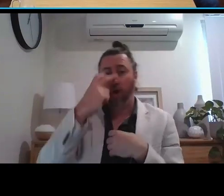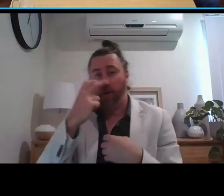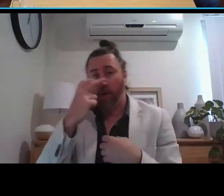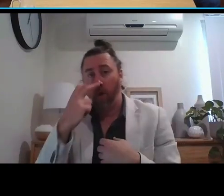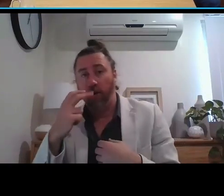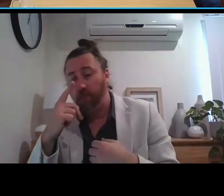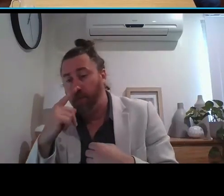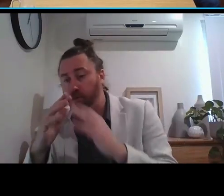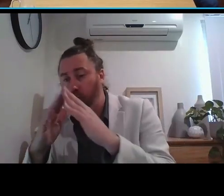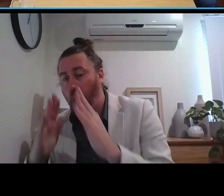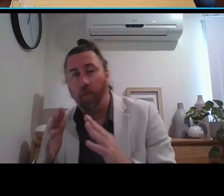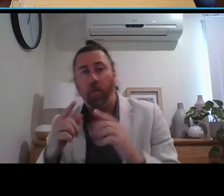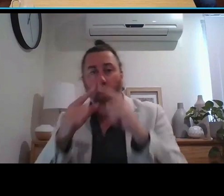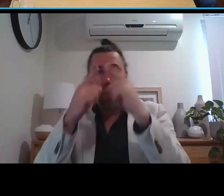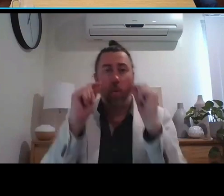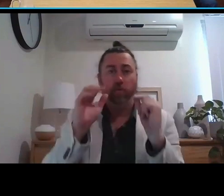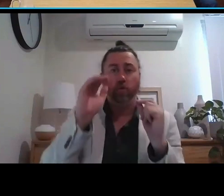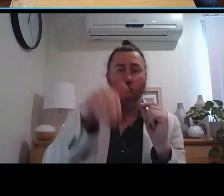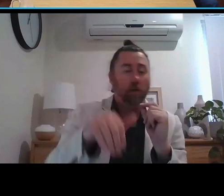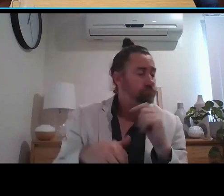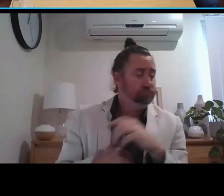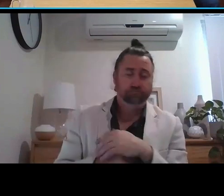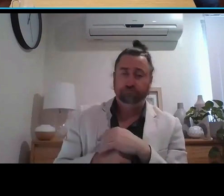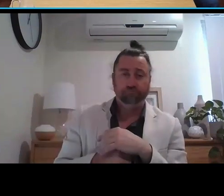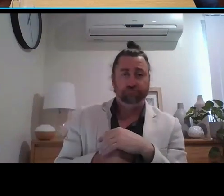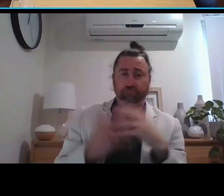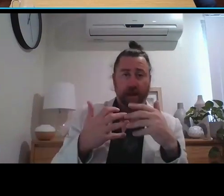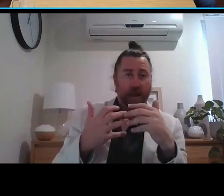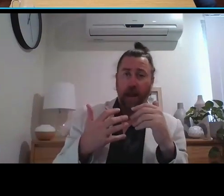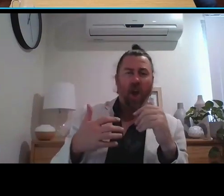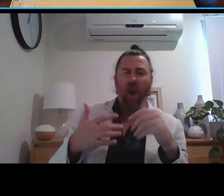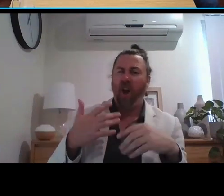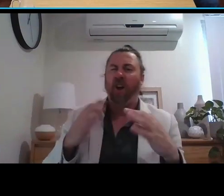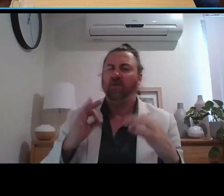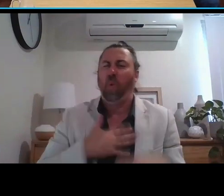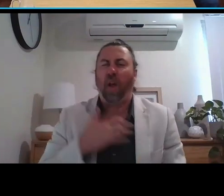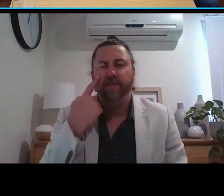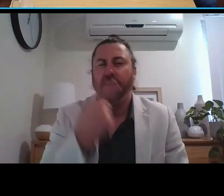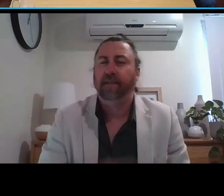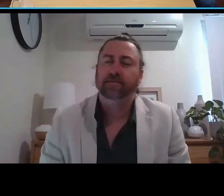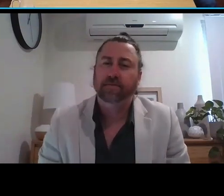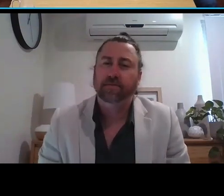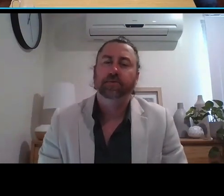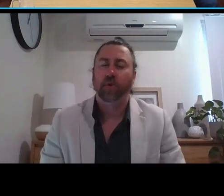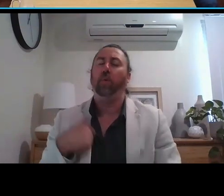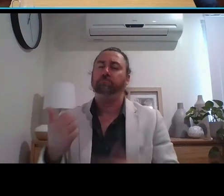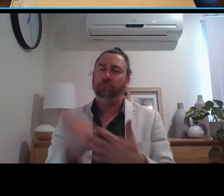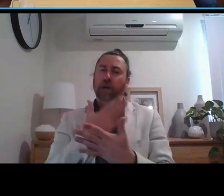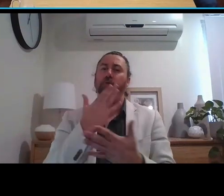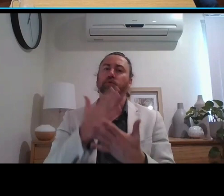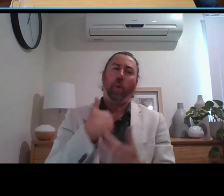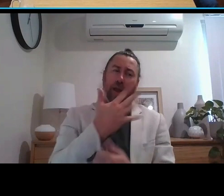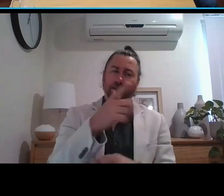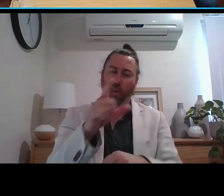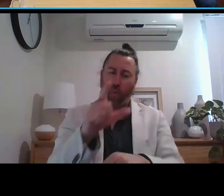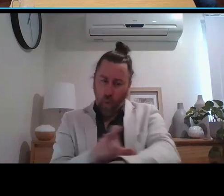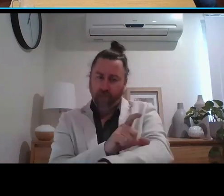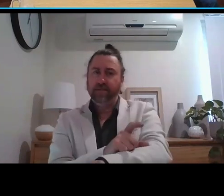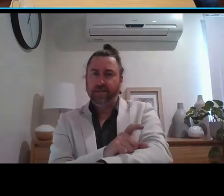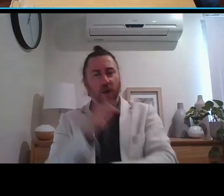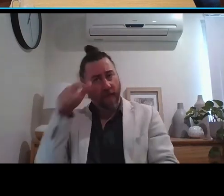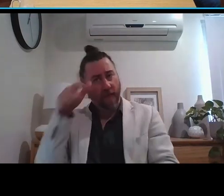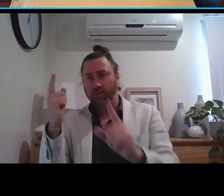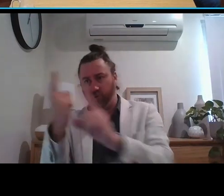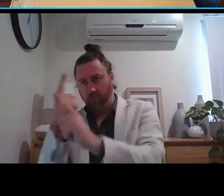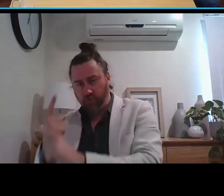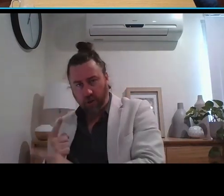transparency. Transparency is absolutely foundational to these landmark aged care reforms and to restore community confidence in all